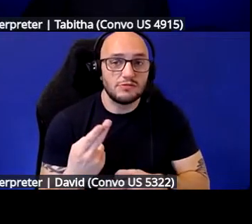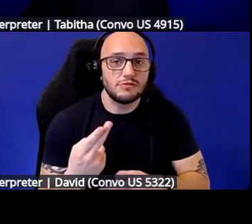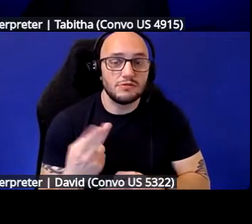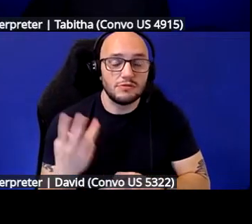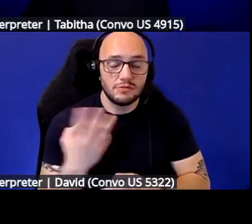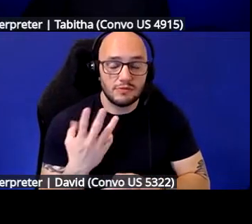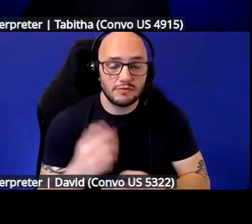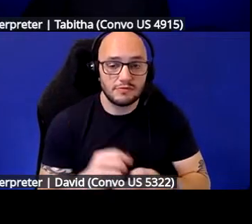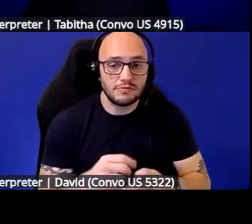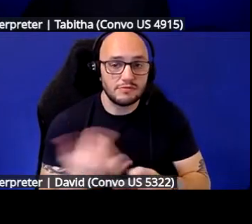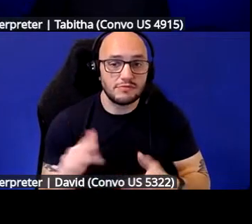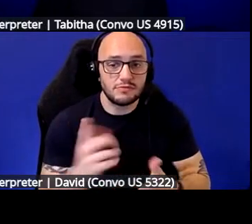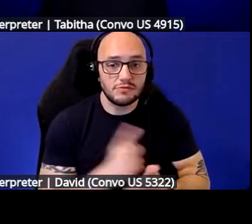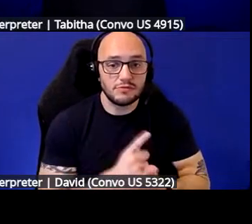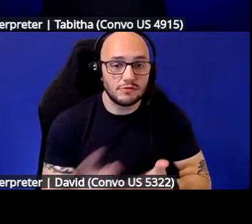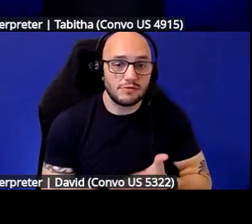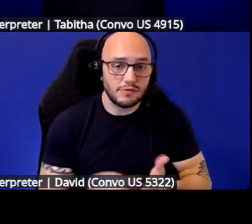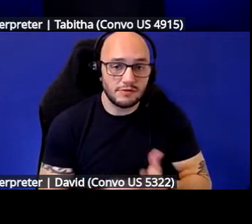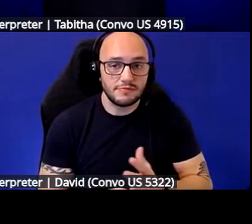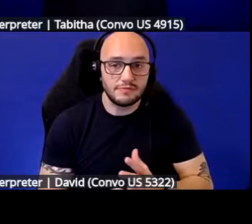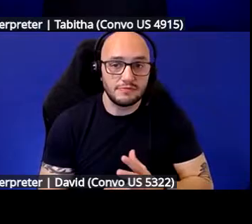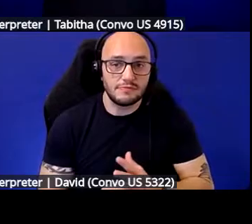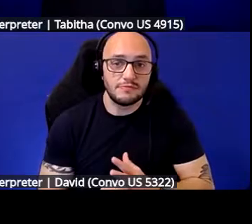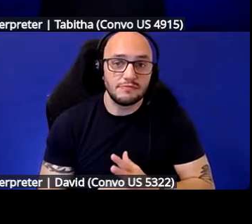Wow, it's been a week.